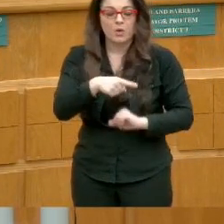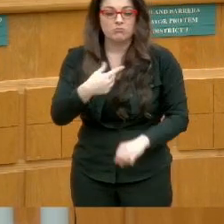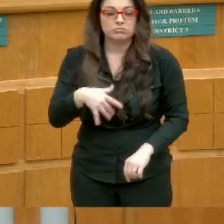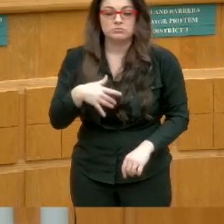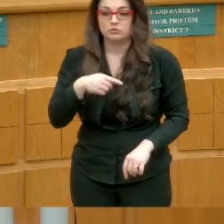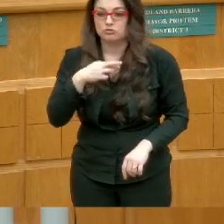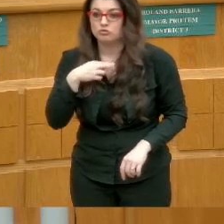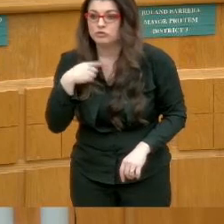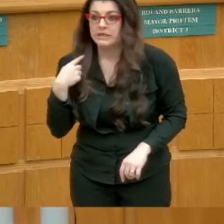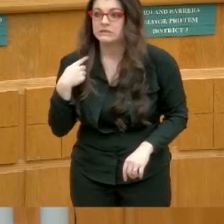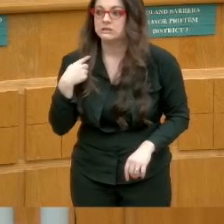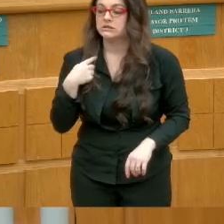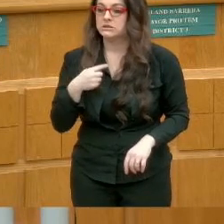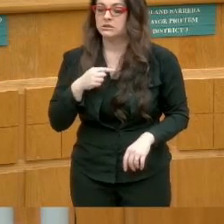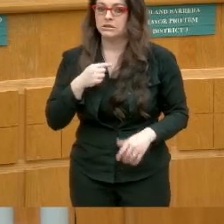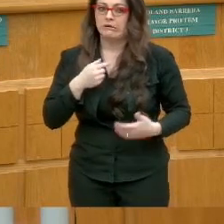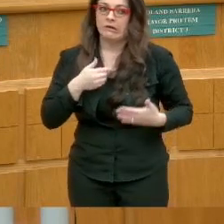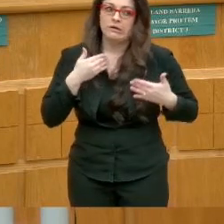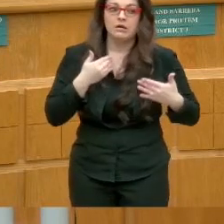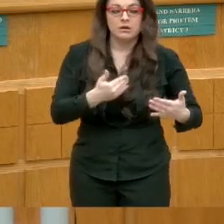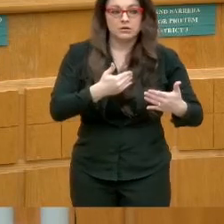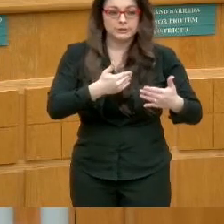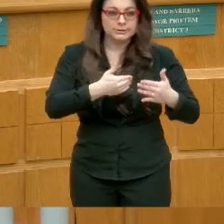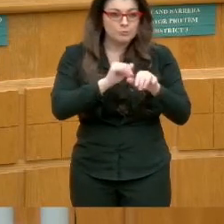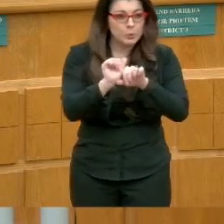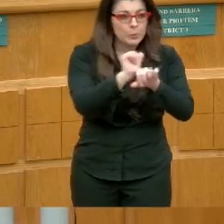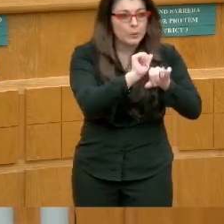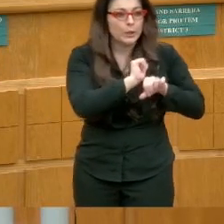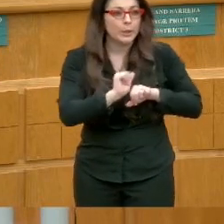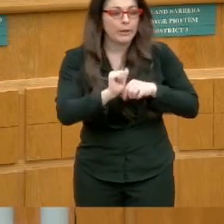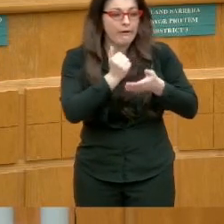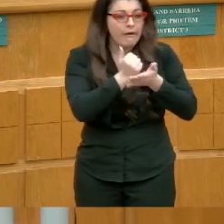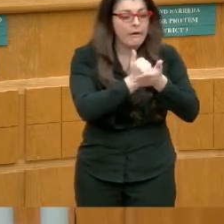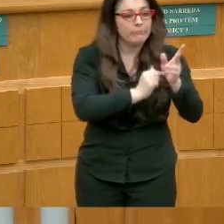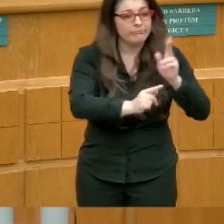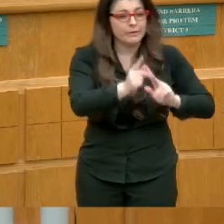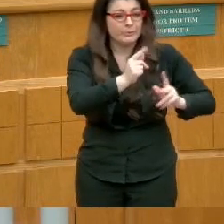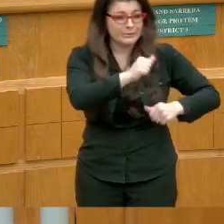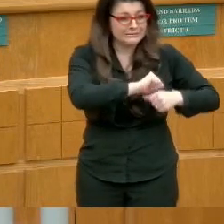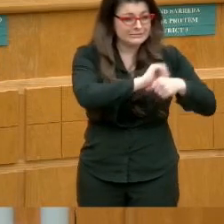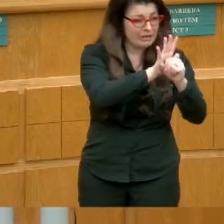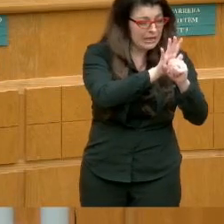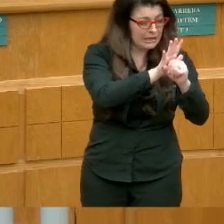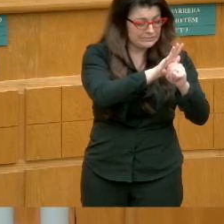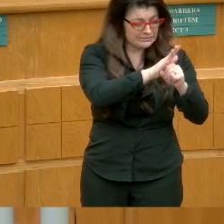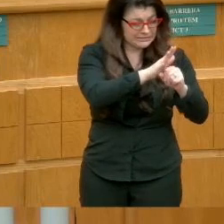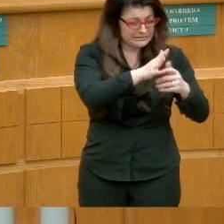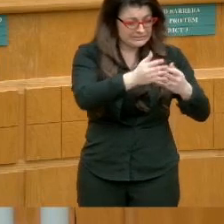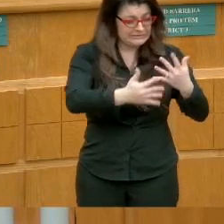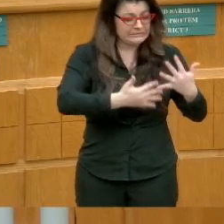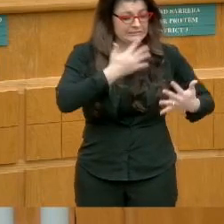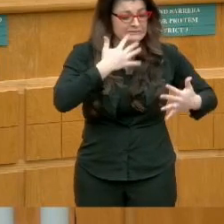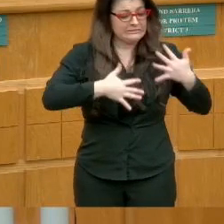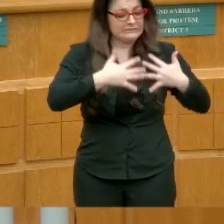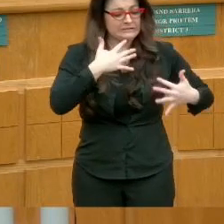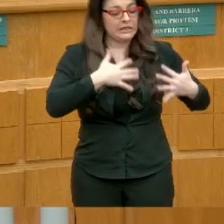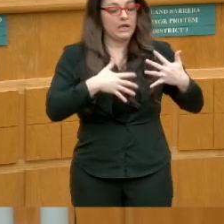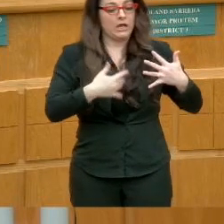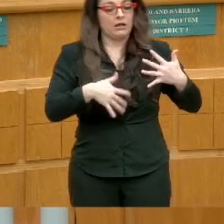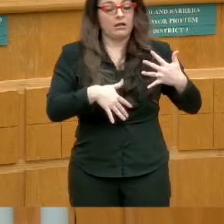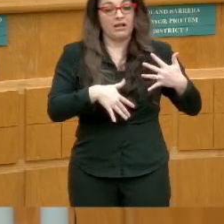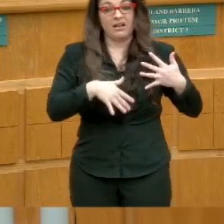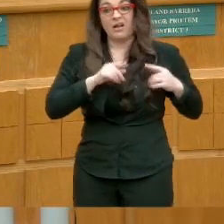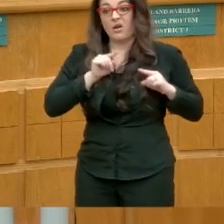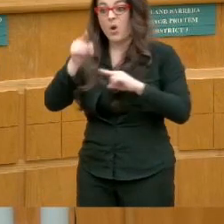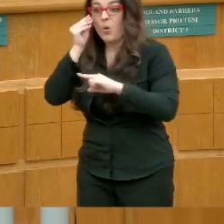families aside to care for patients that may or may have thought they've had COVID-19,